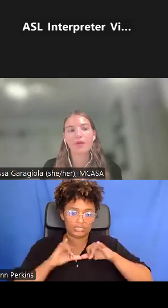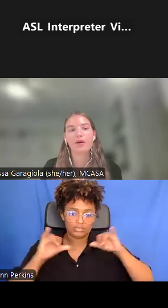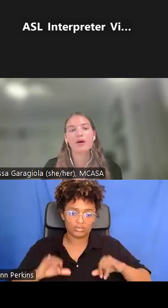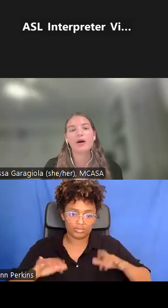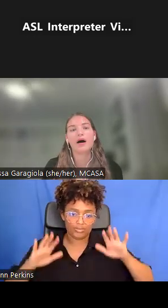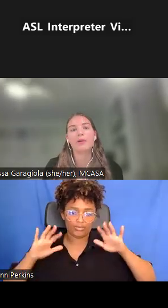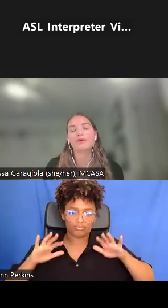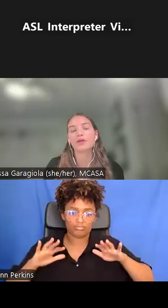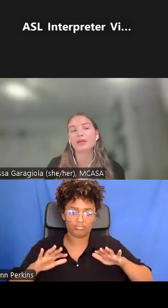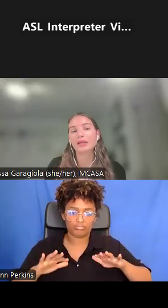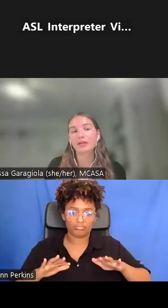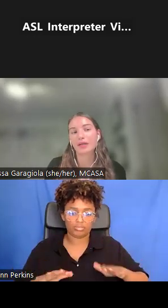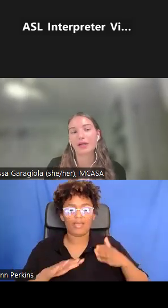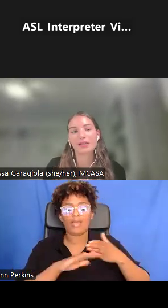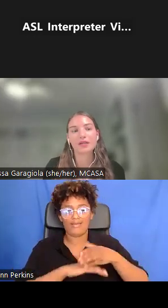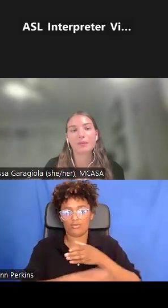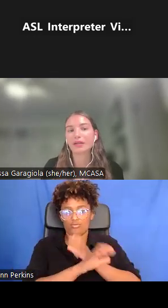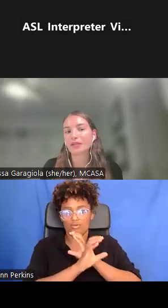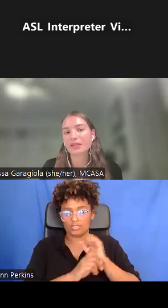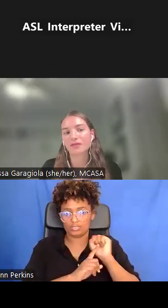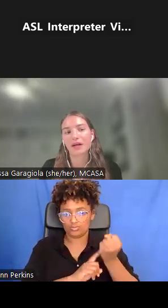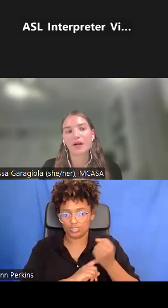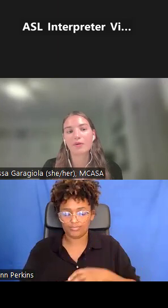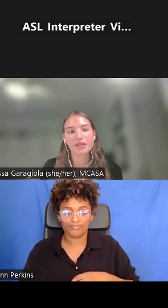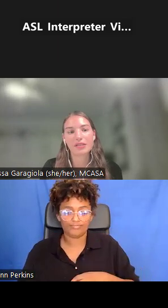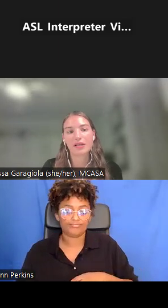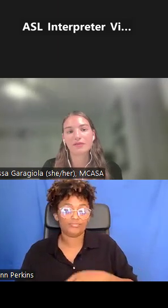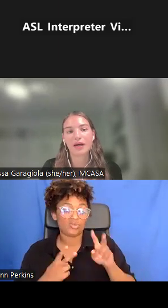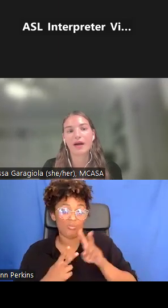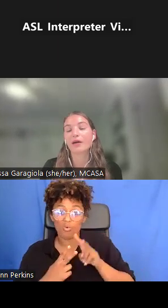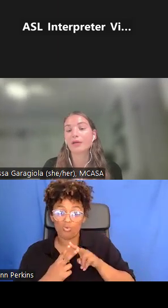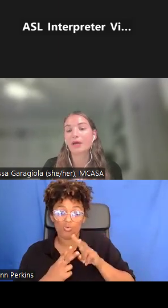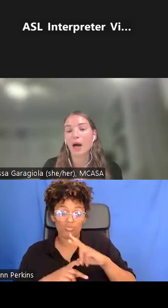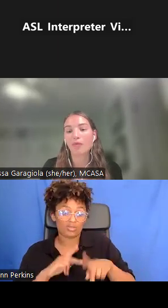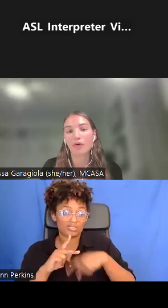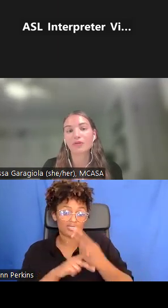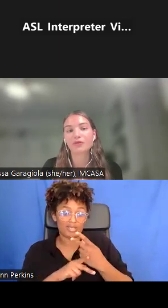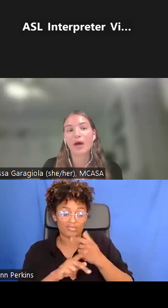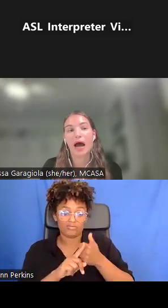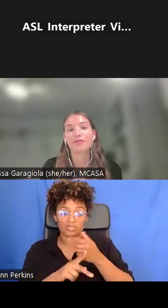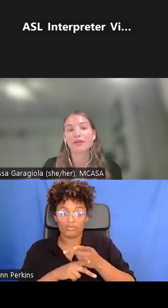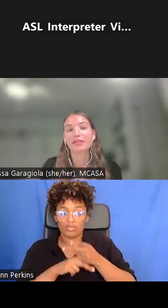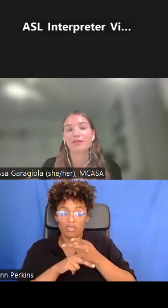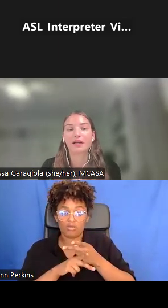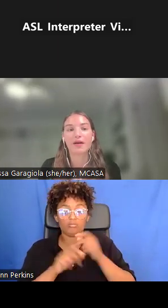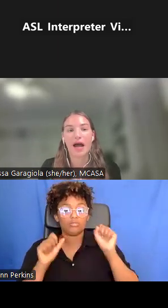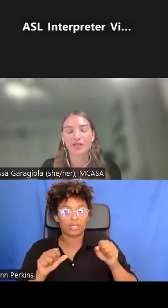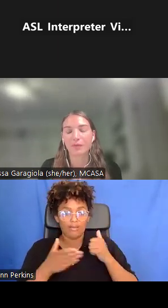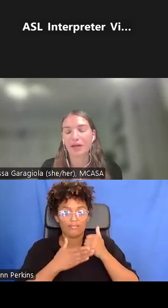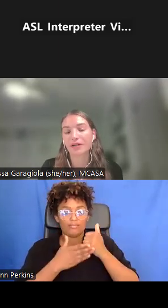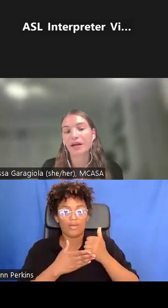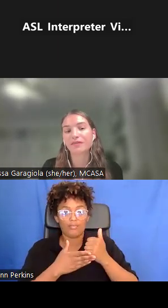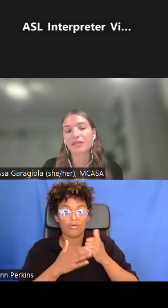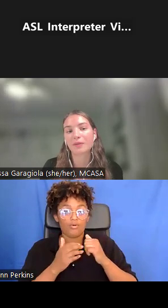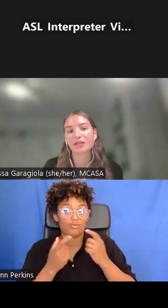happened. So in either case, either maintenance self-care, emergency self-care, it may be helpful to have a self-care